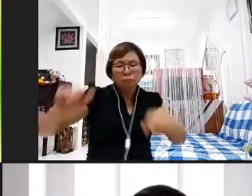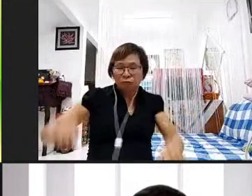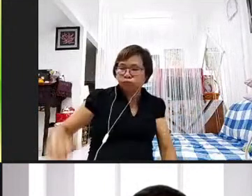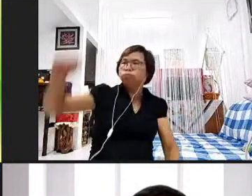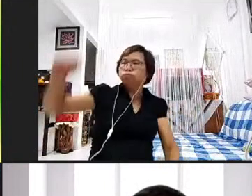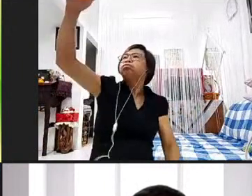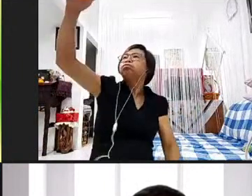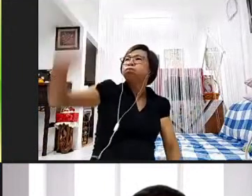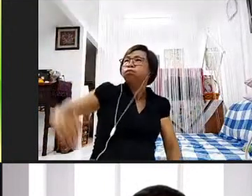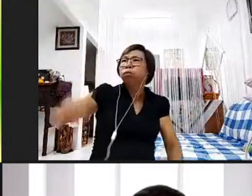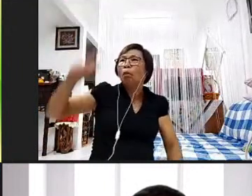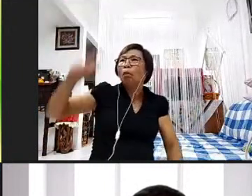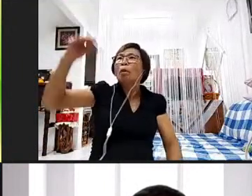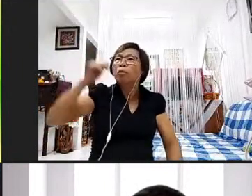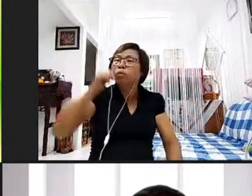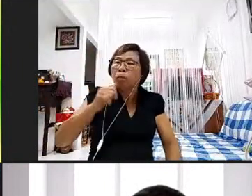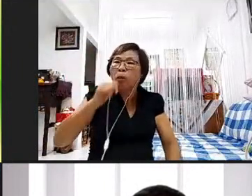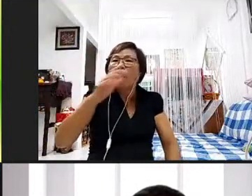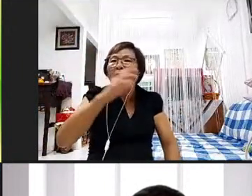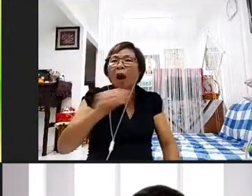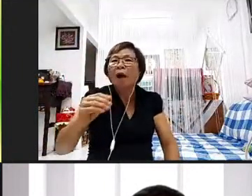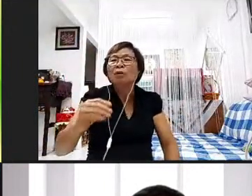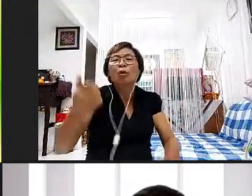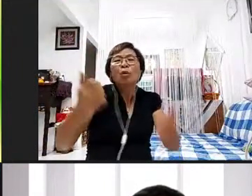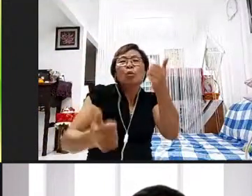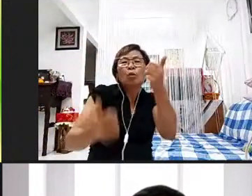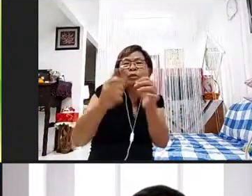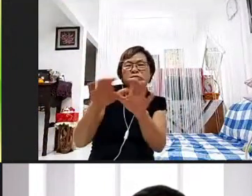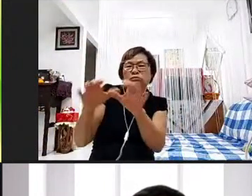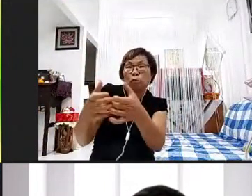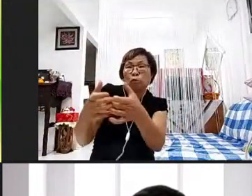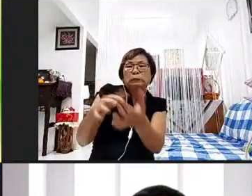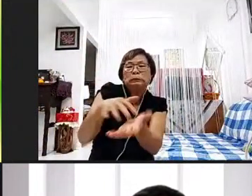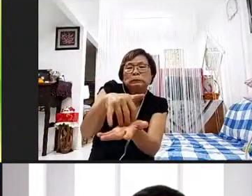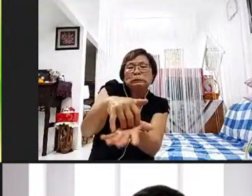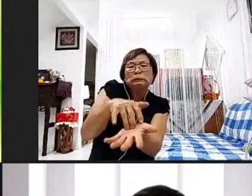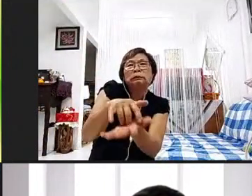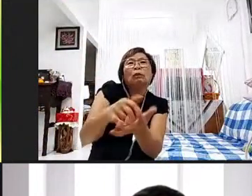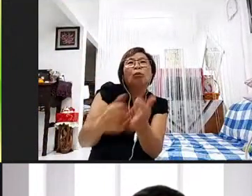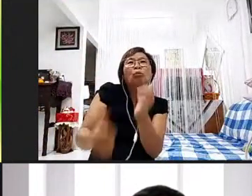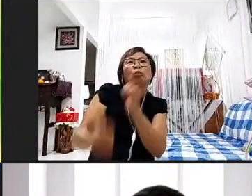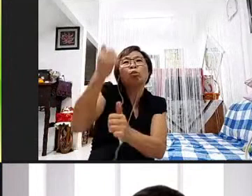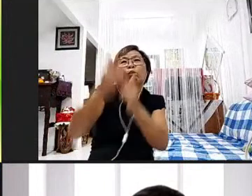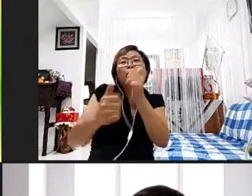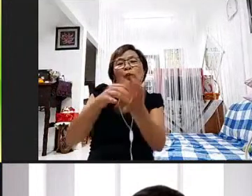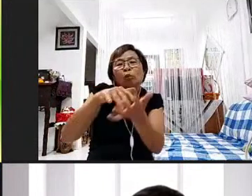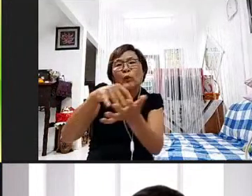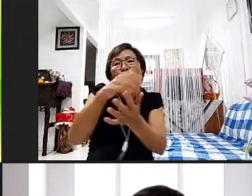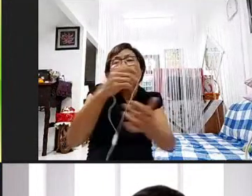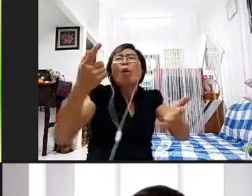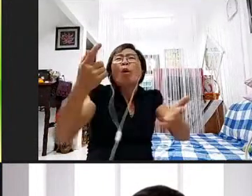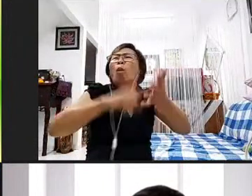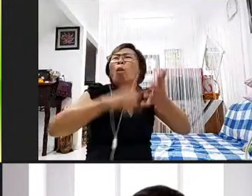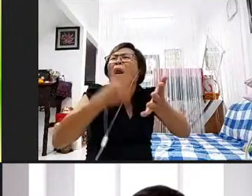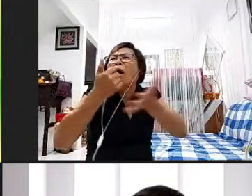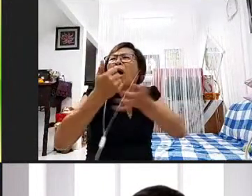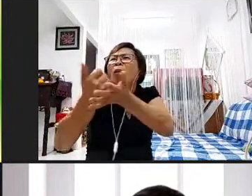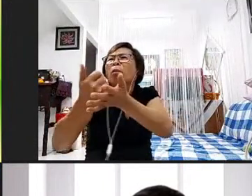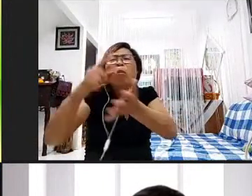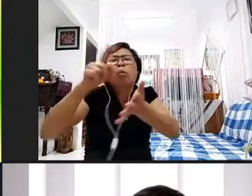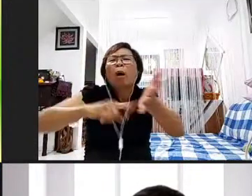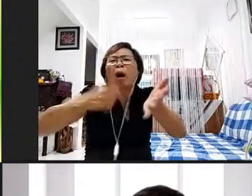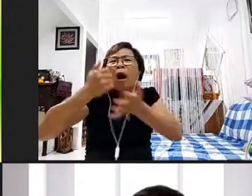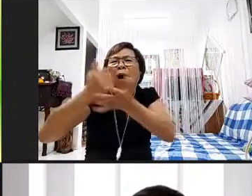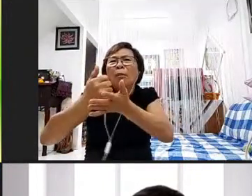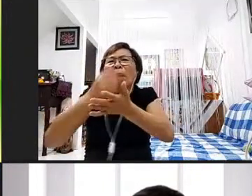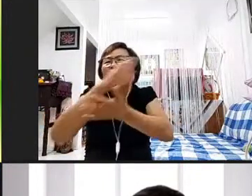gender, and which of the group are more vulnerable, and what type of help are needed or